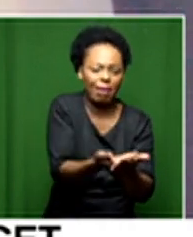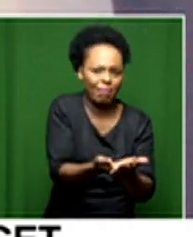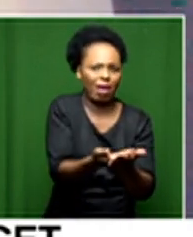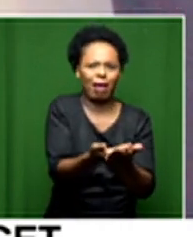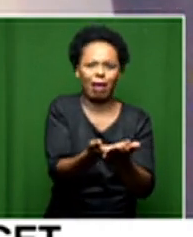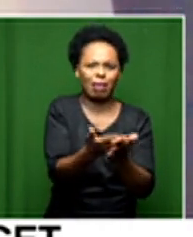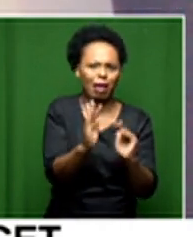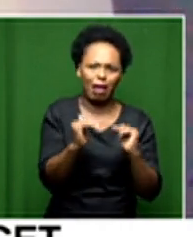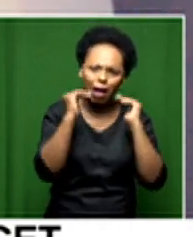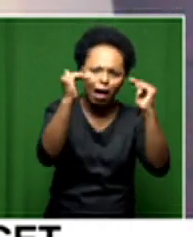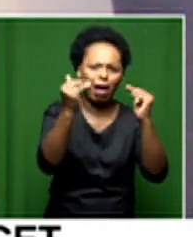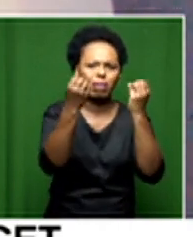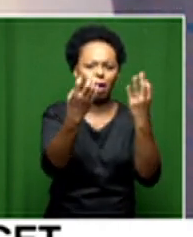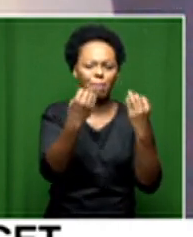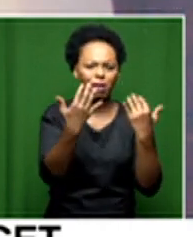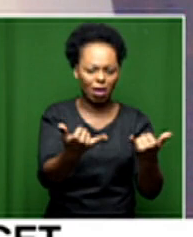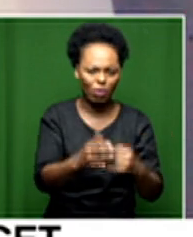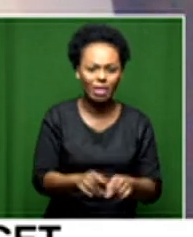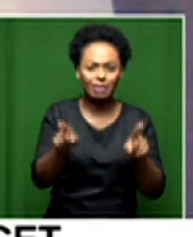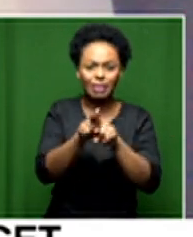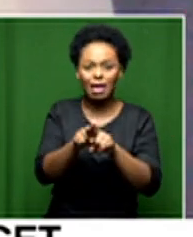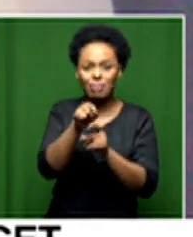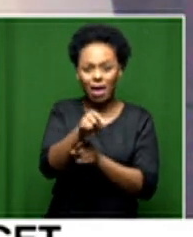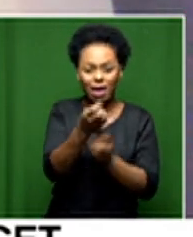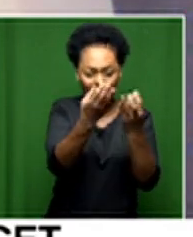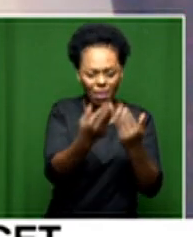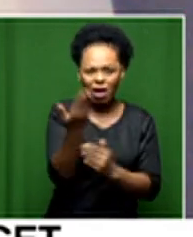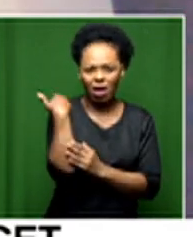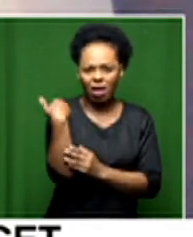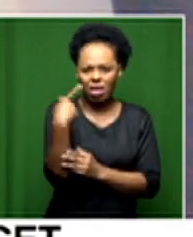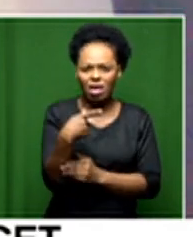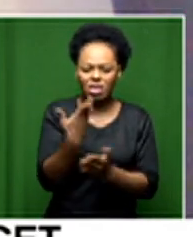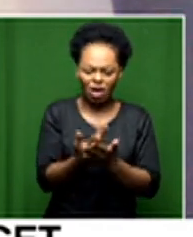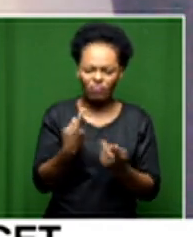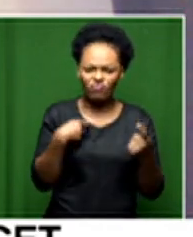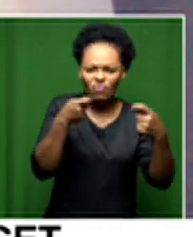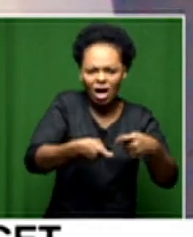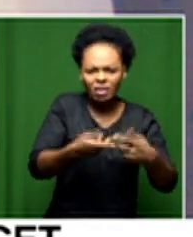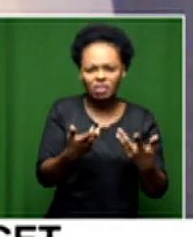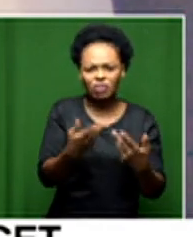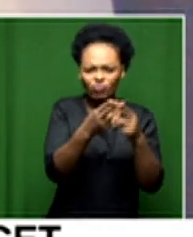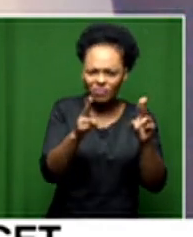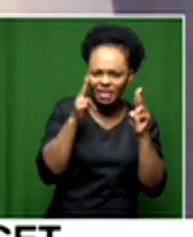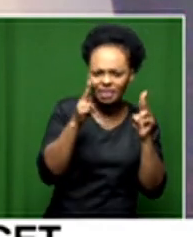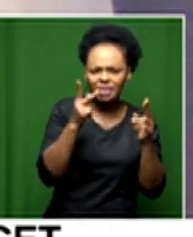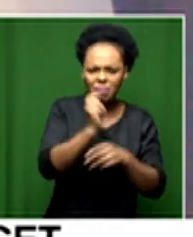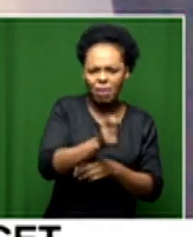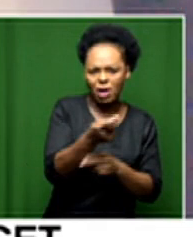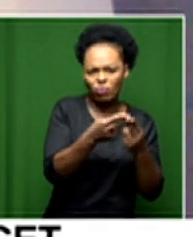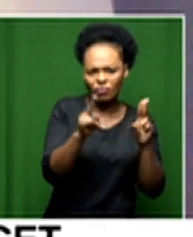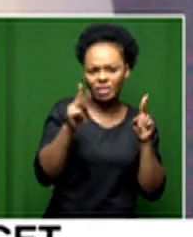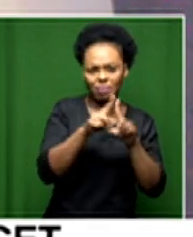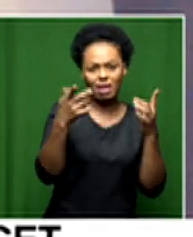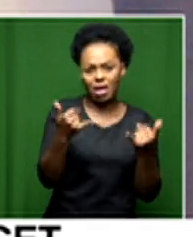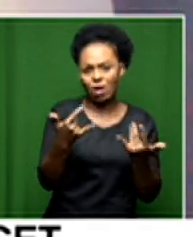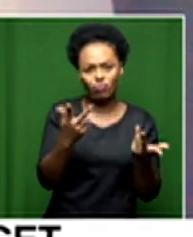numbers, there are students in the past that were able to fund themselves or through some other funding, and now they are now having